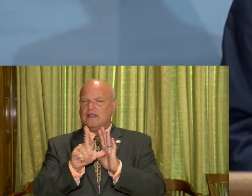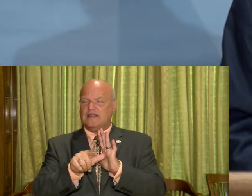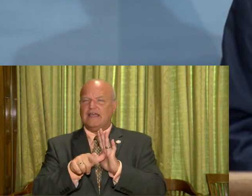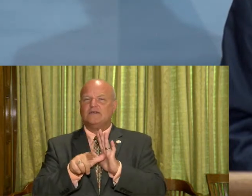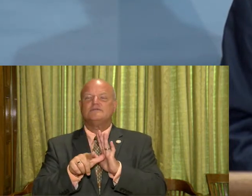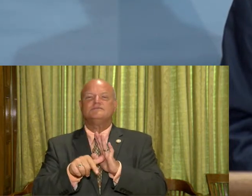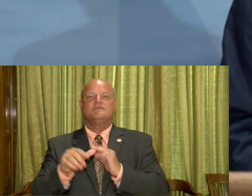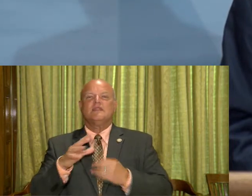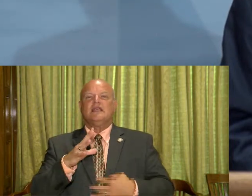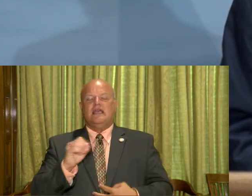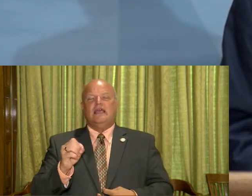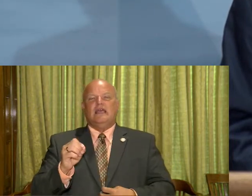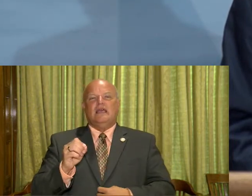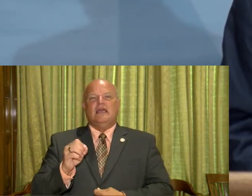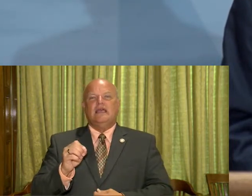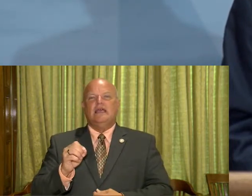and